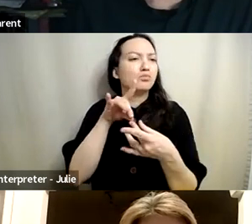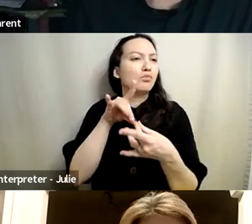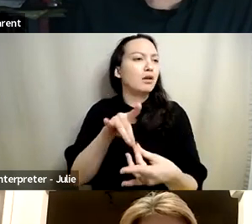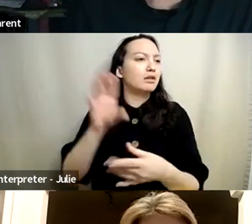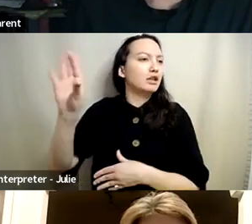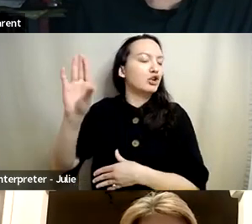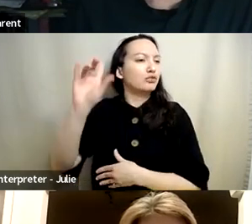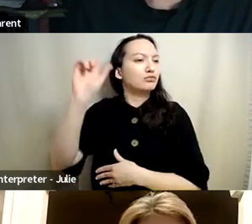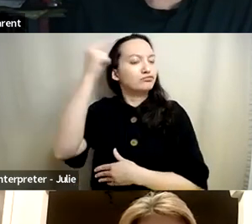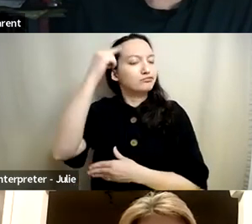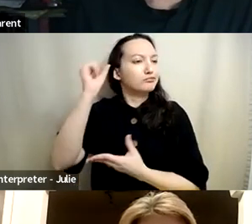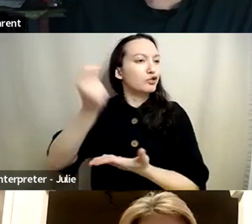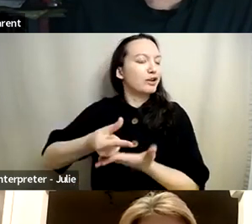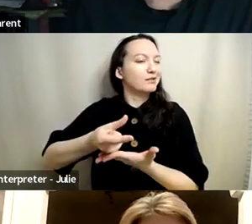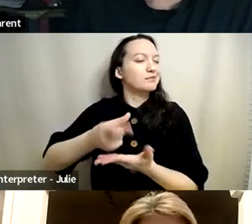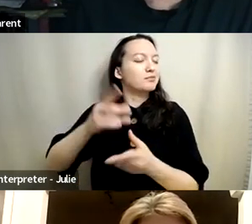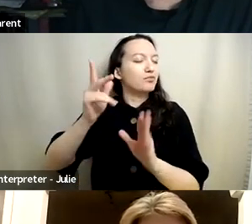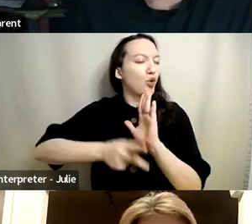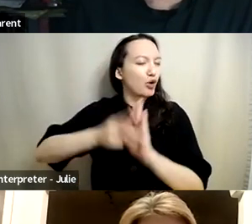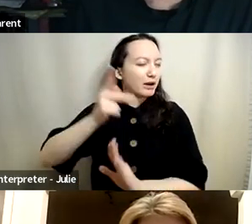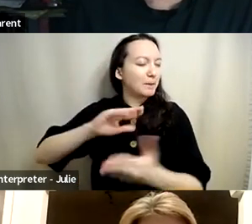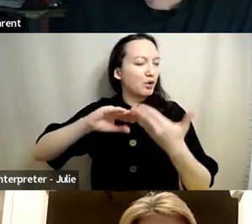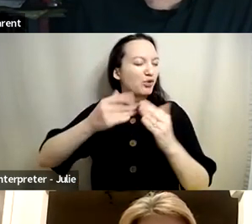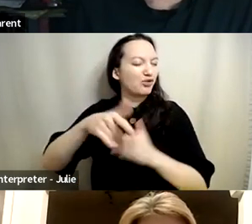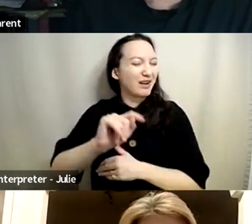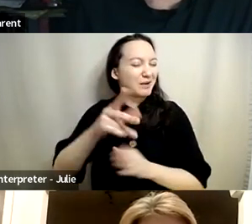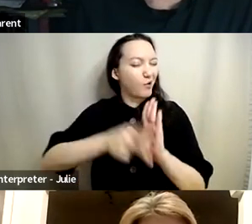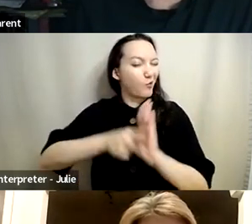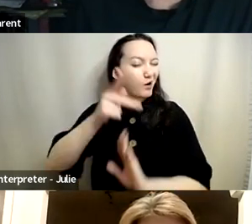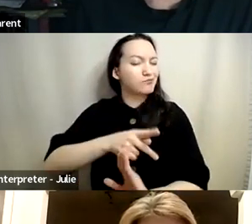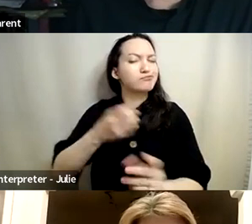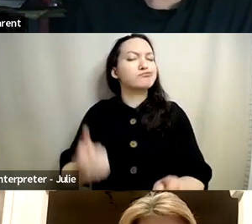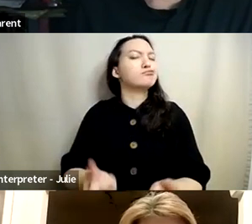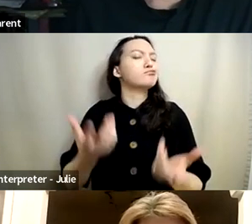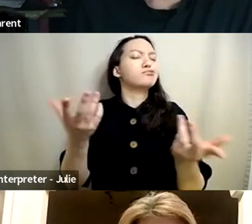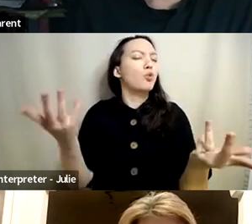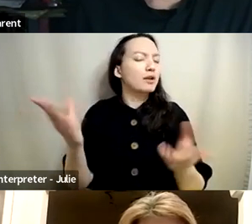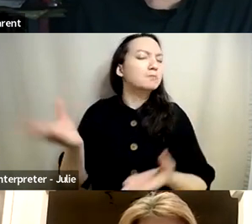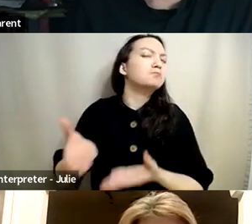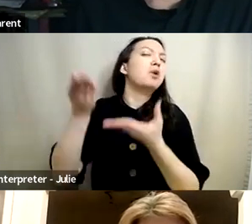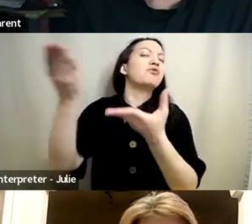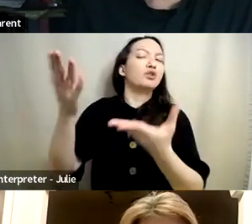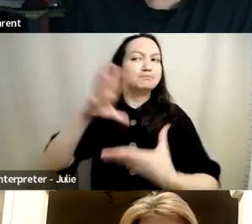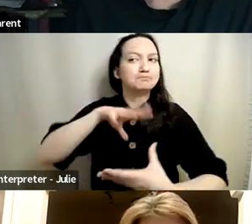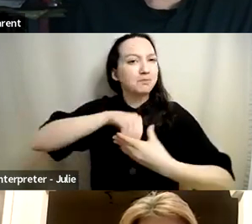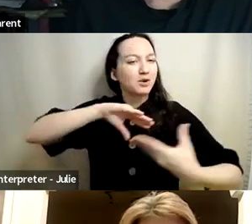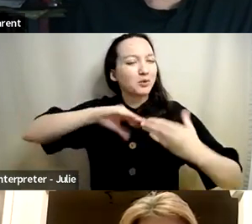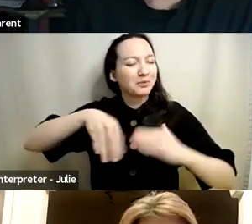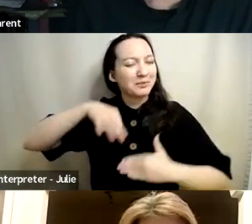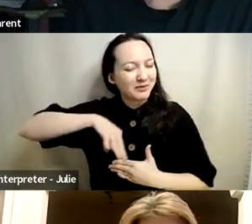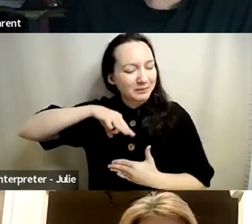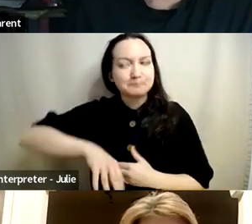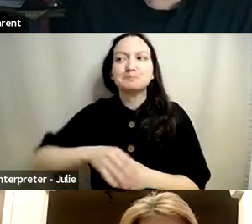their grant program, their community grants program, and to what extent what's been offered as part of the community